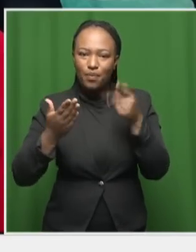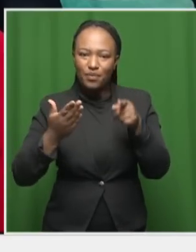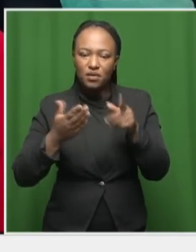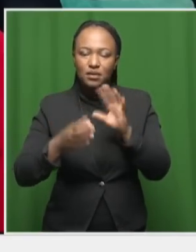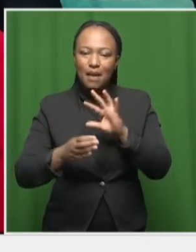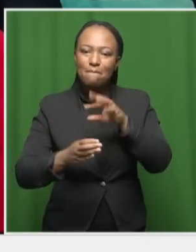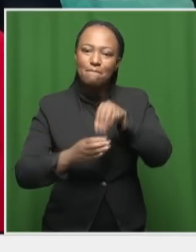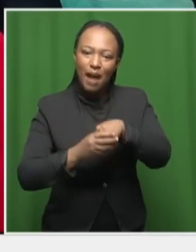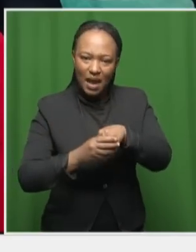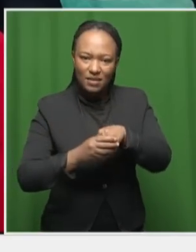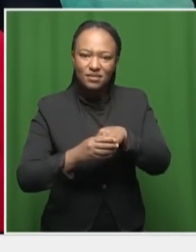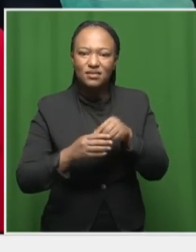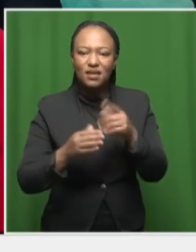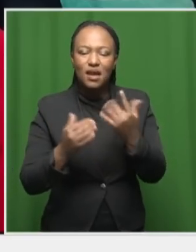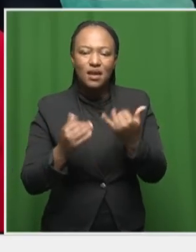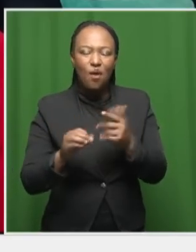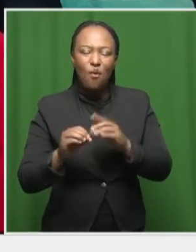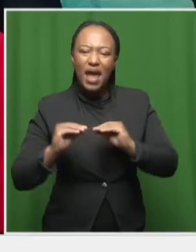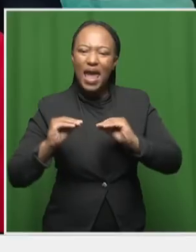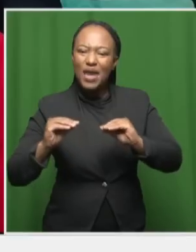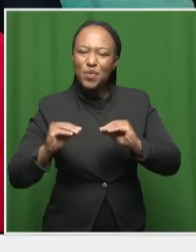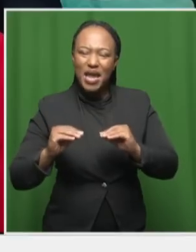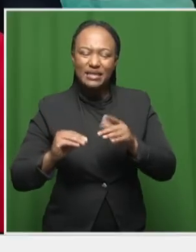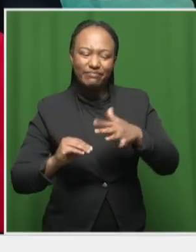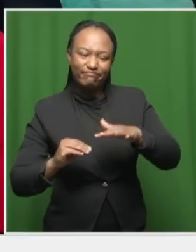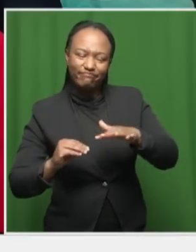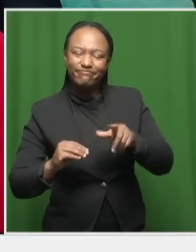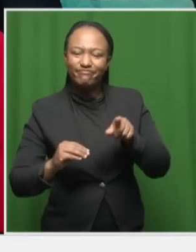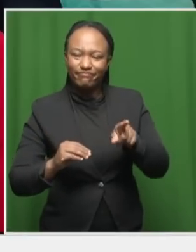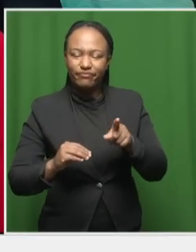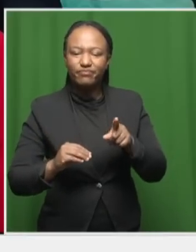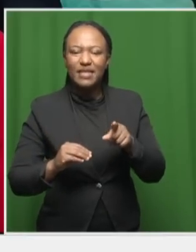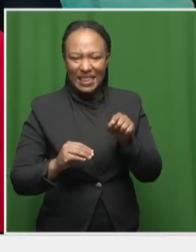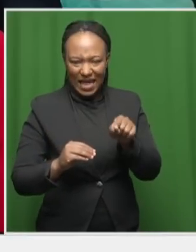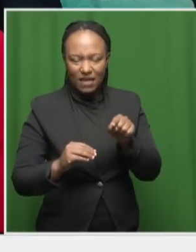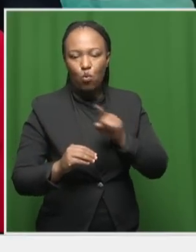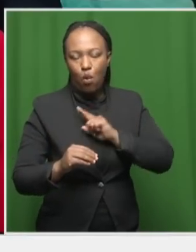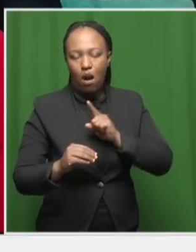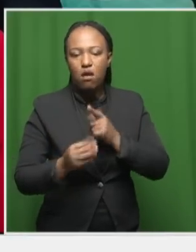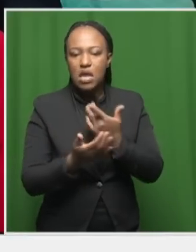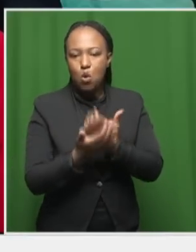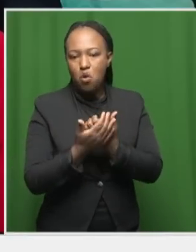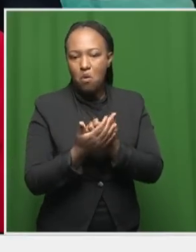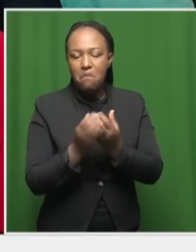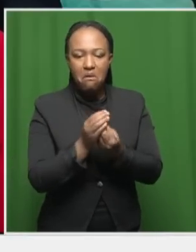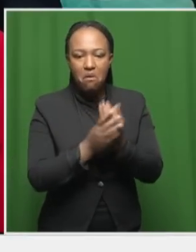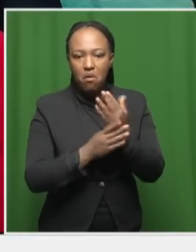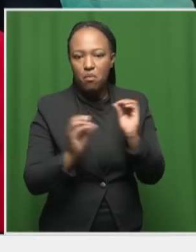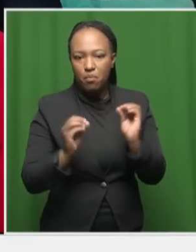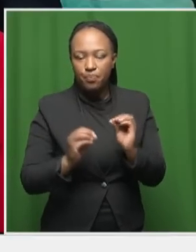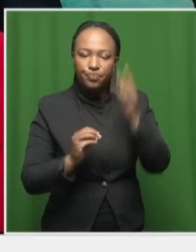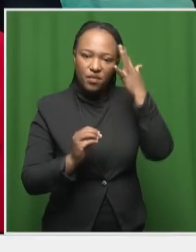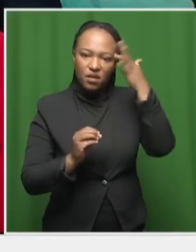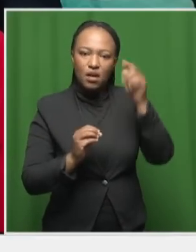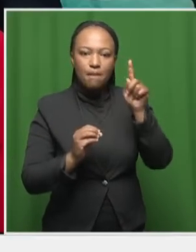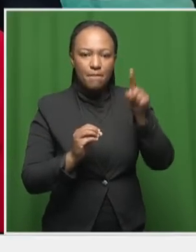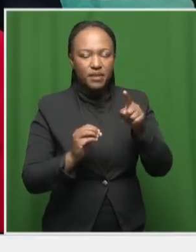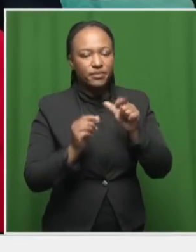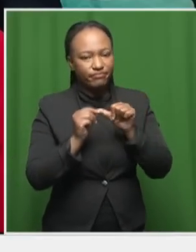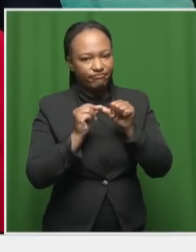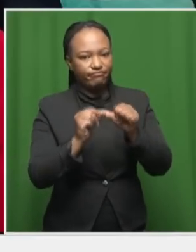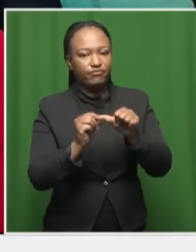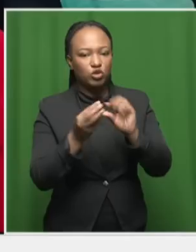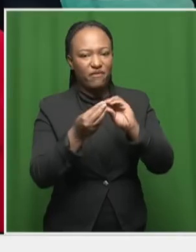part due to our substandard education in the country, and that government needs to consciously correct